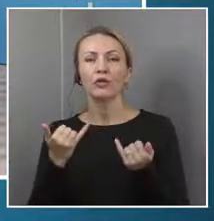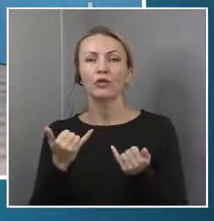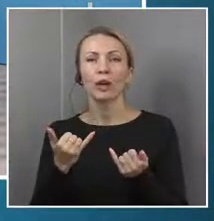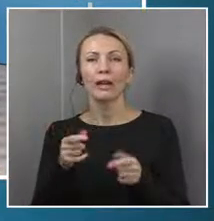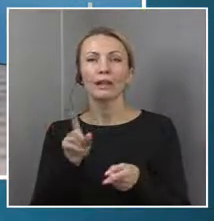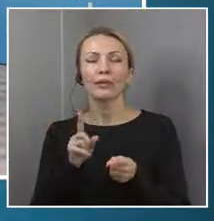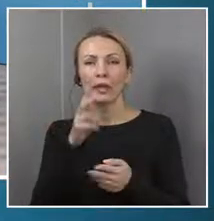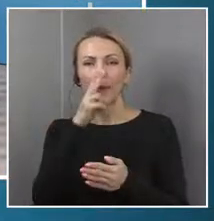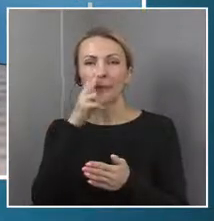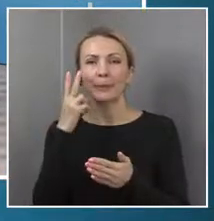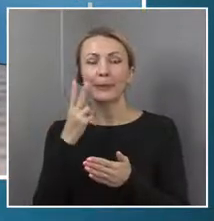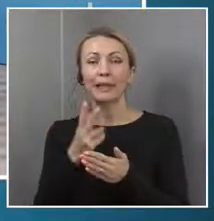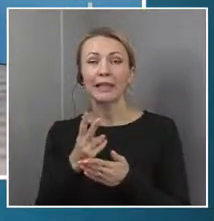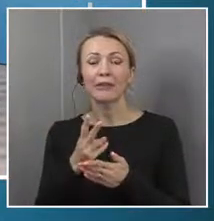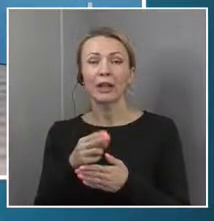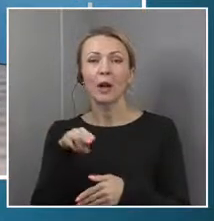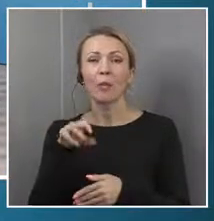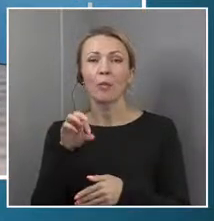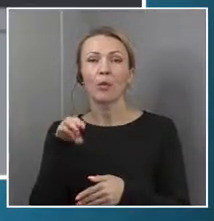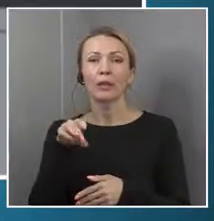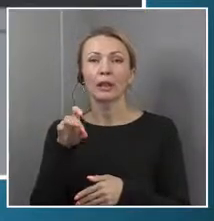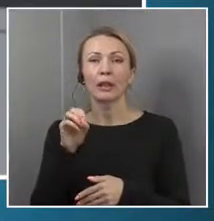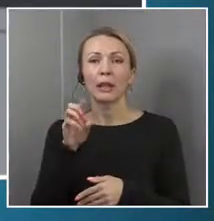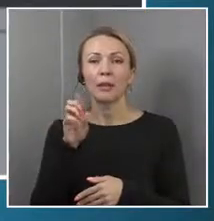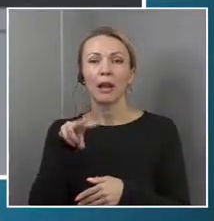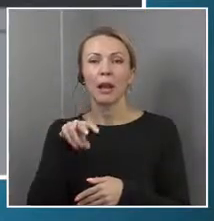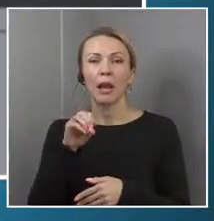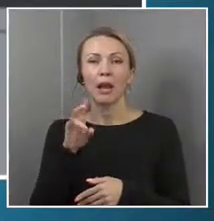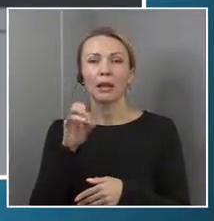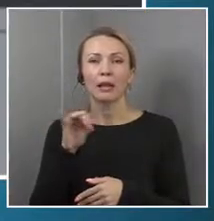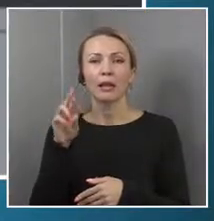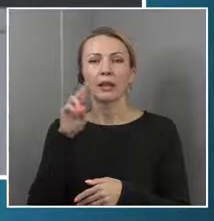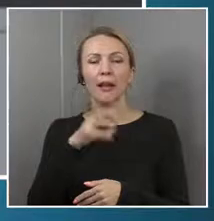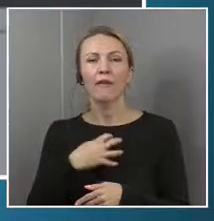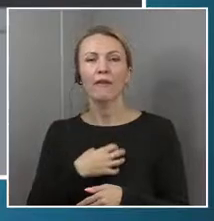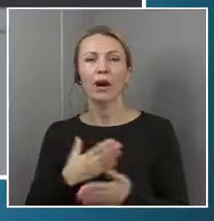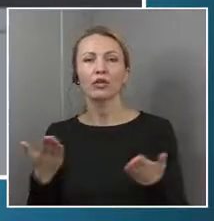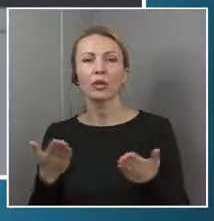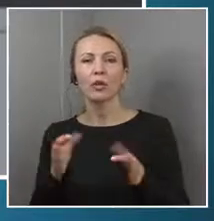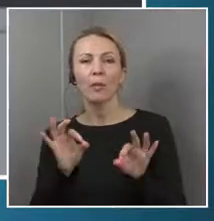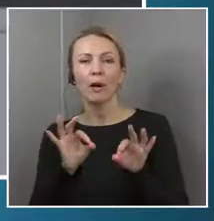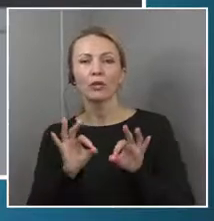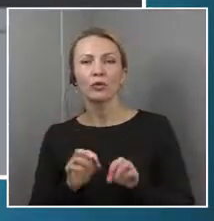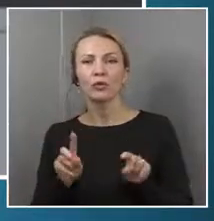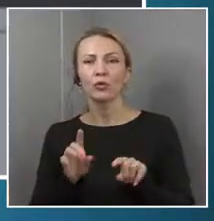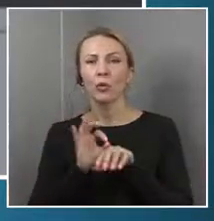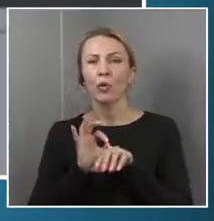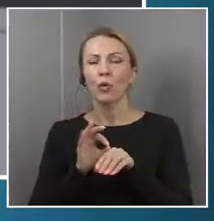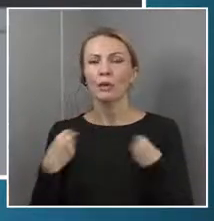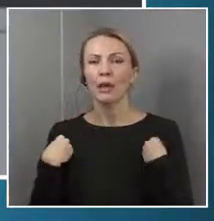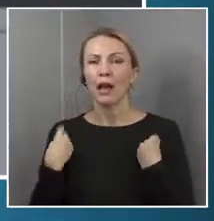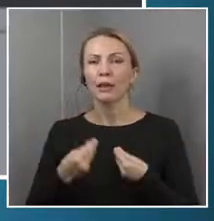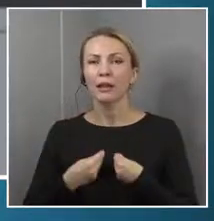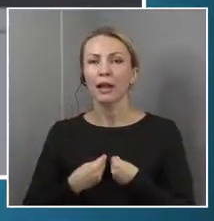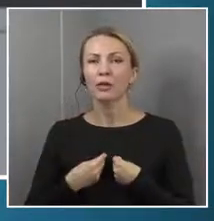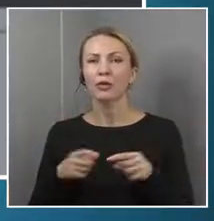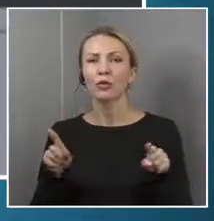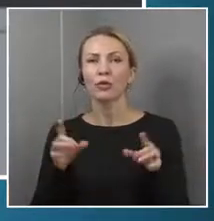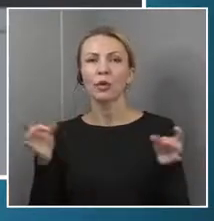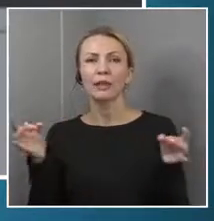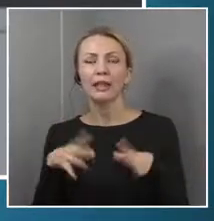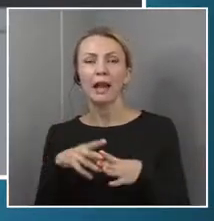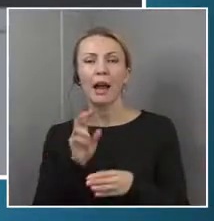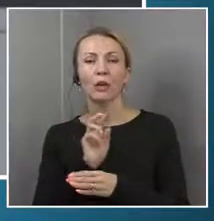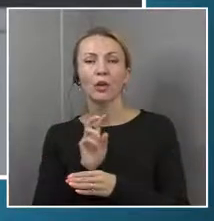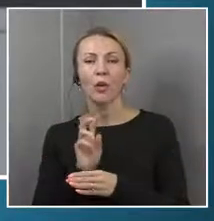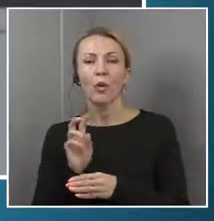in the transition in terms of our economics. So it's about consumerism. It still matters what car do